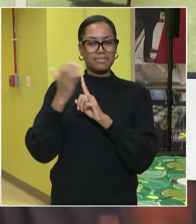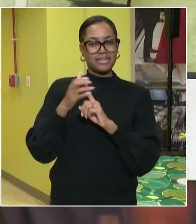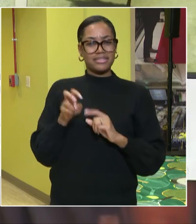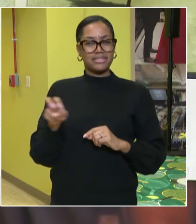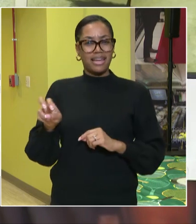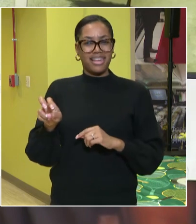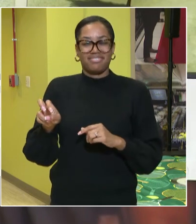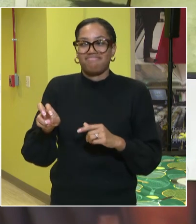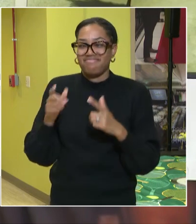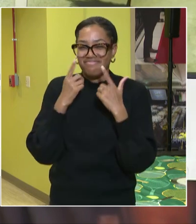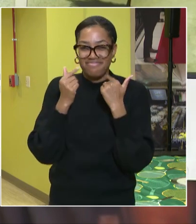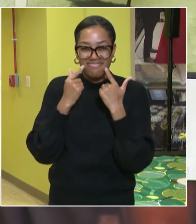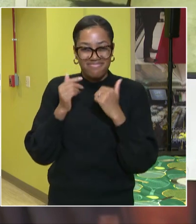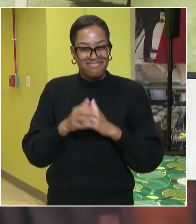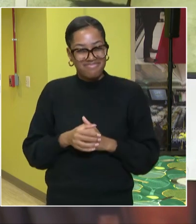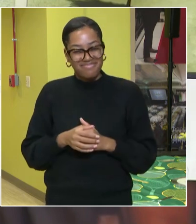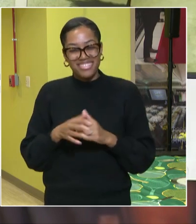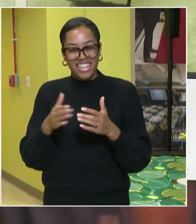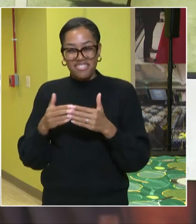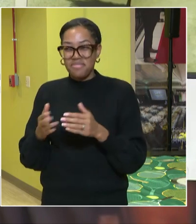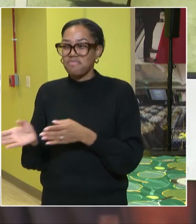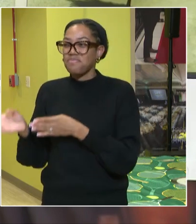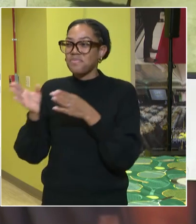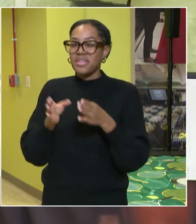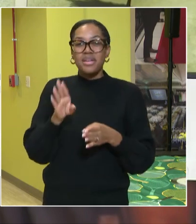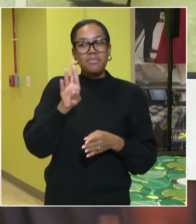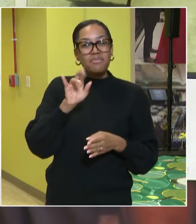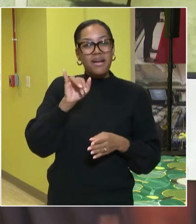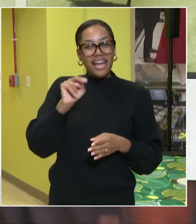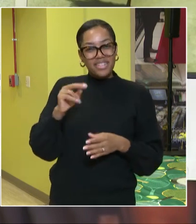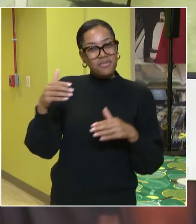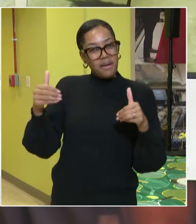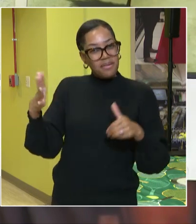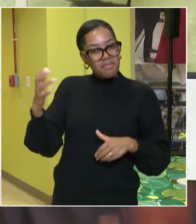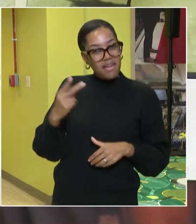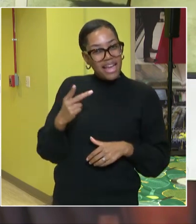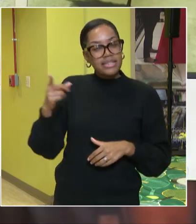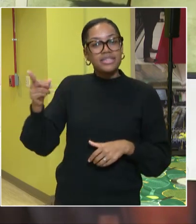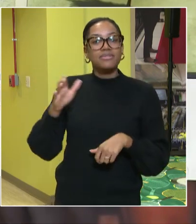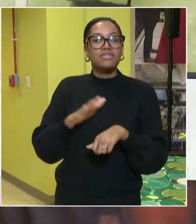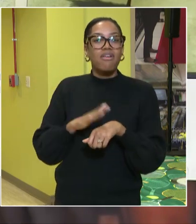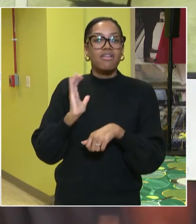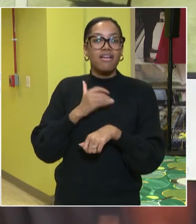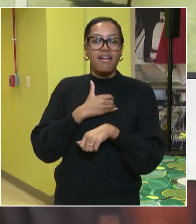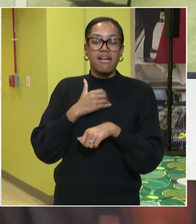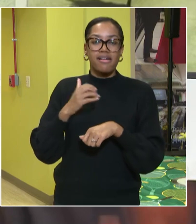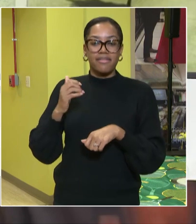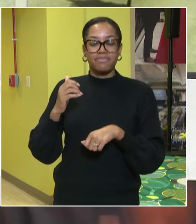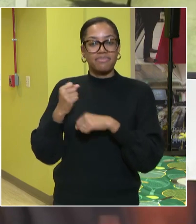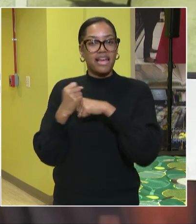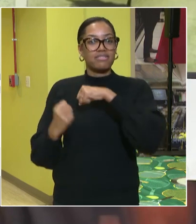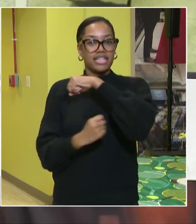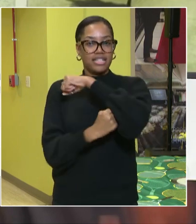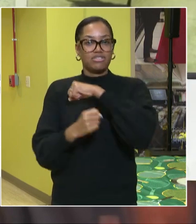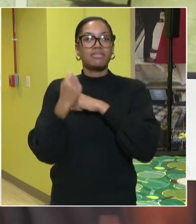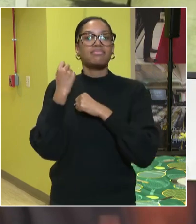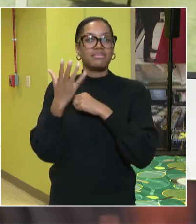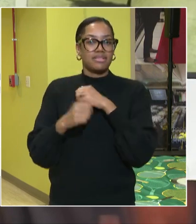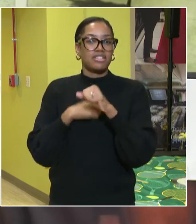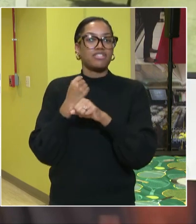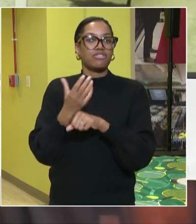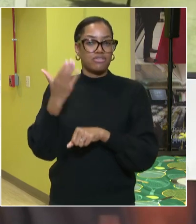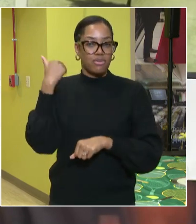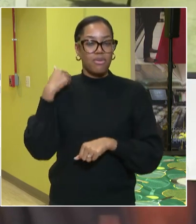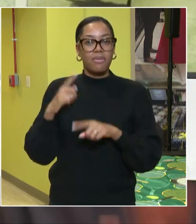Brian, welcome back. He was on our foundation years and years ago. It is so good